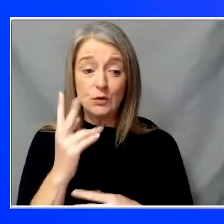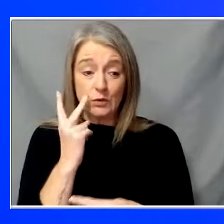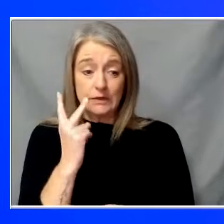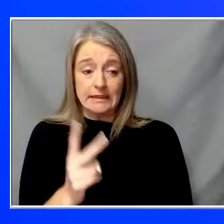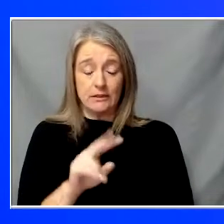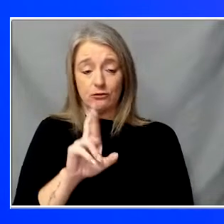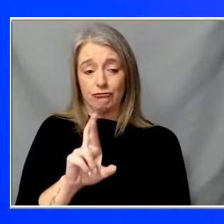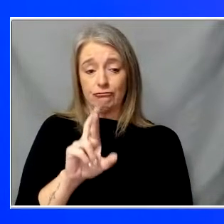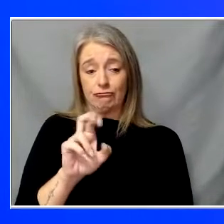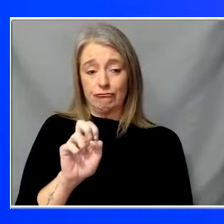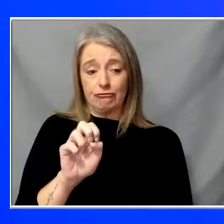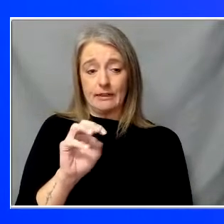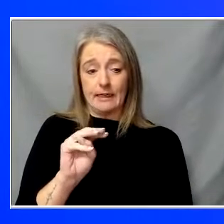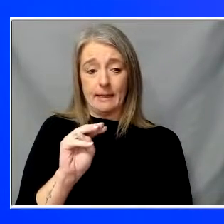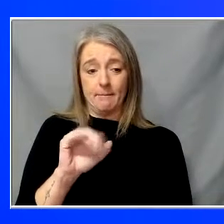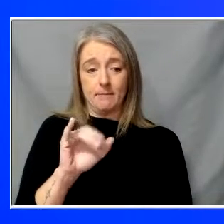or